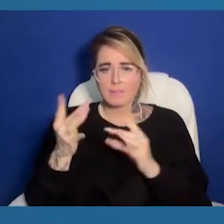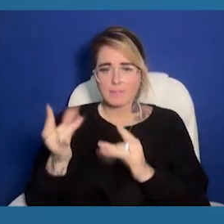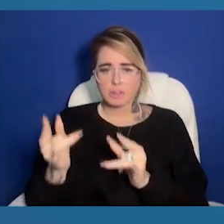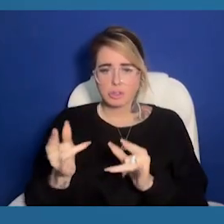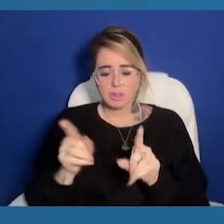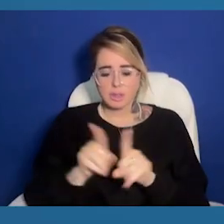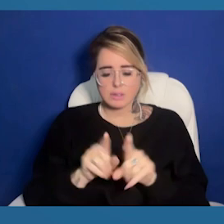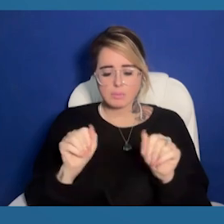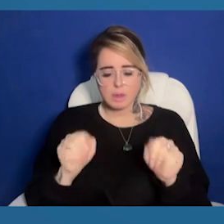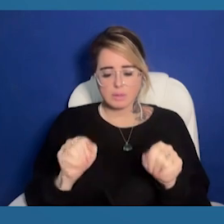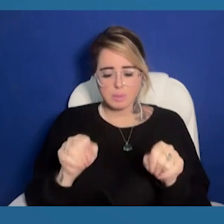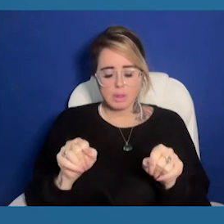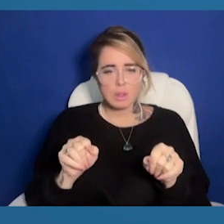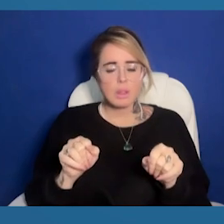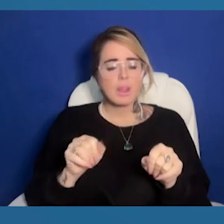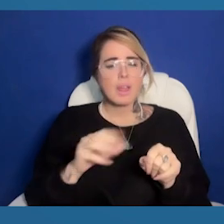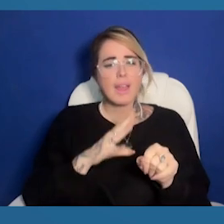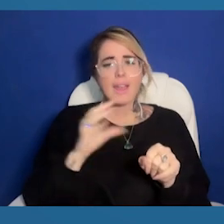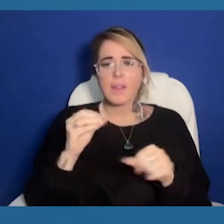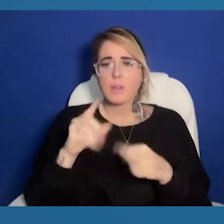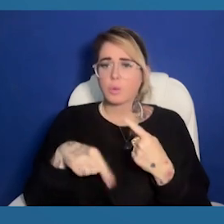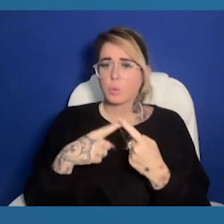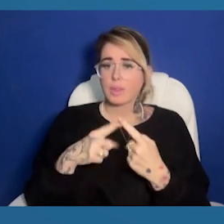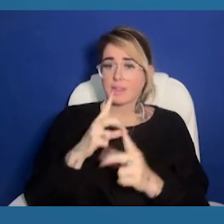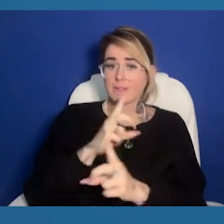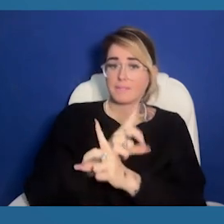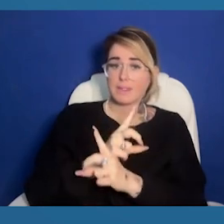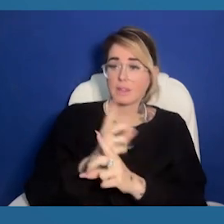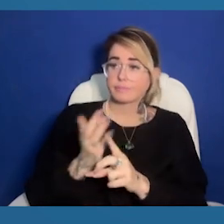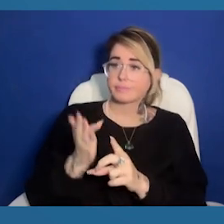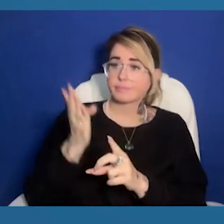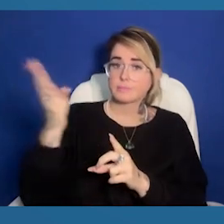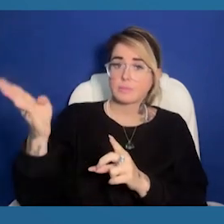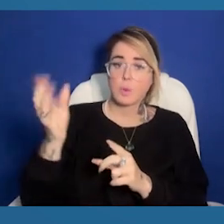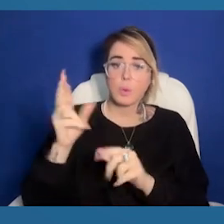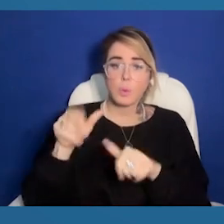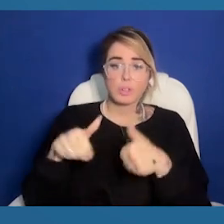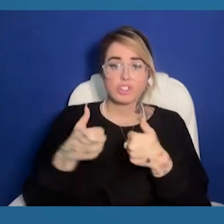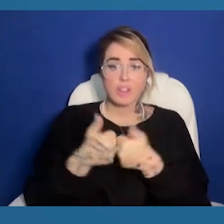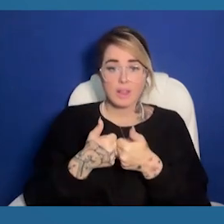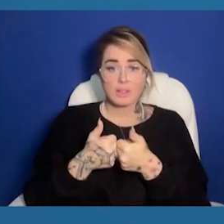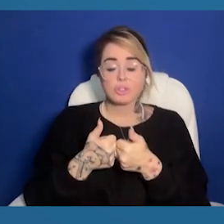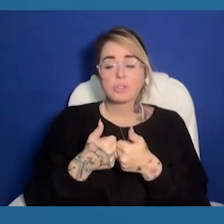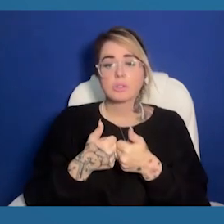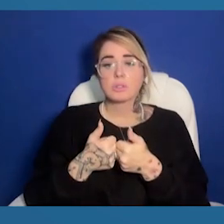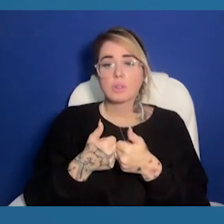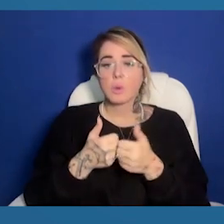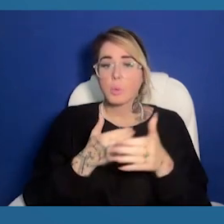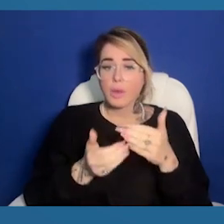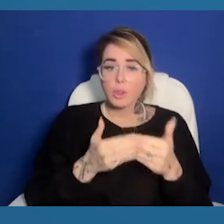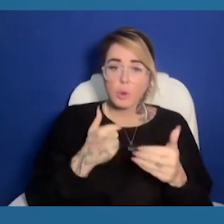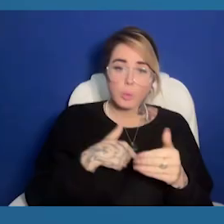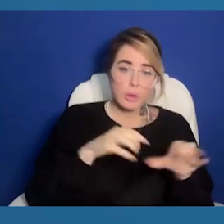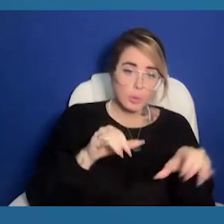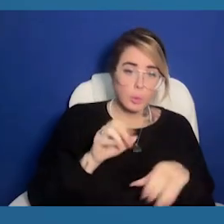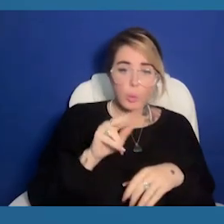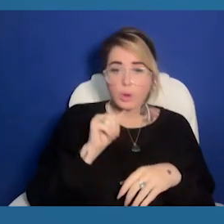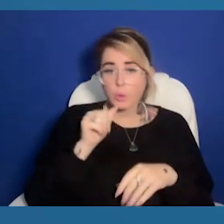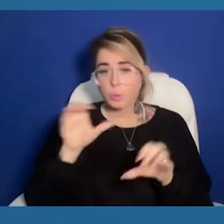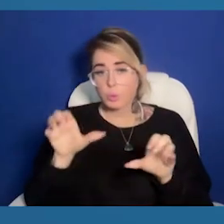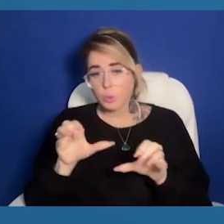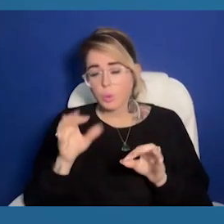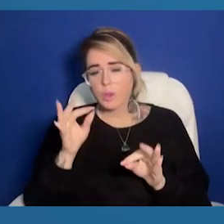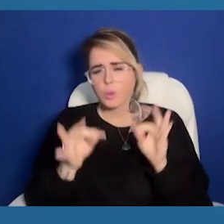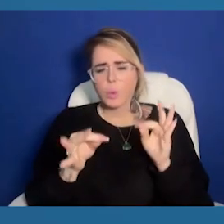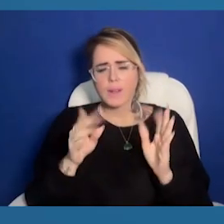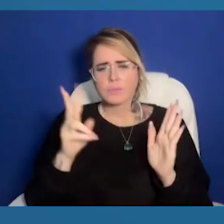can. But when the defense makes a motion or challenges that we've done that, whether or not we've done that, the court is directed to look